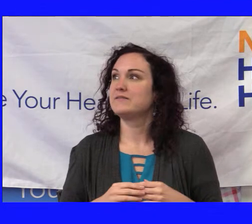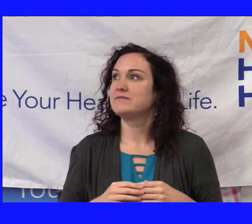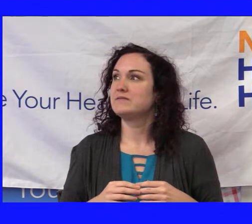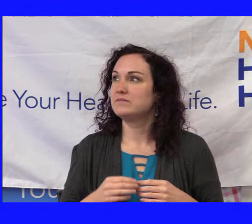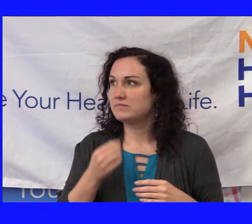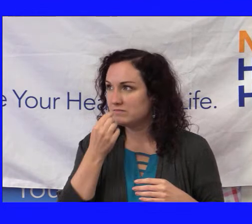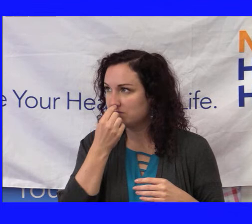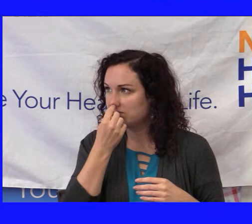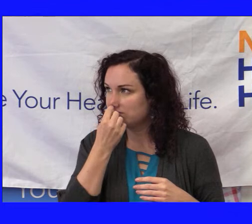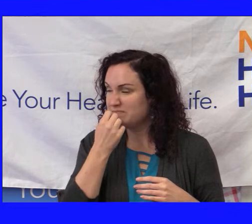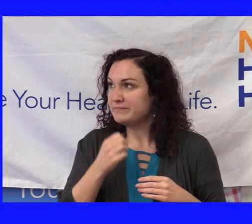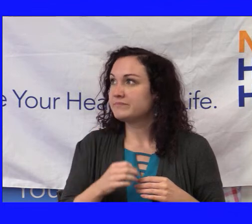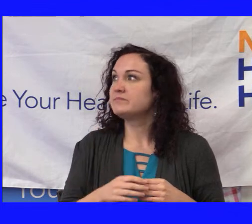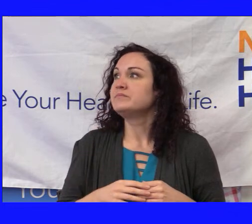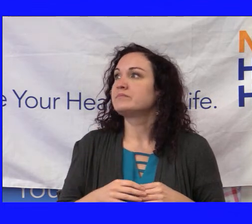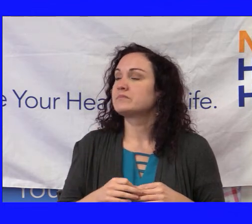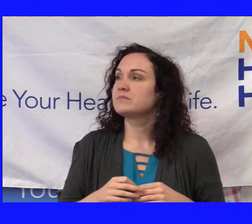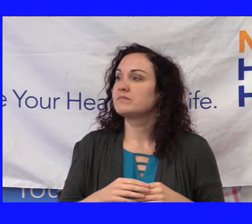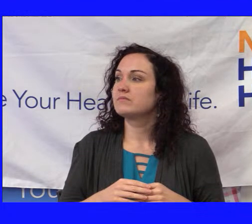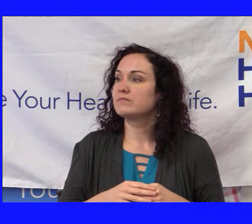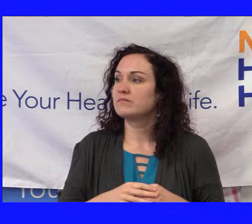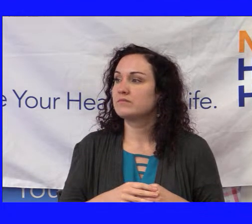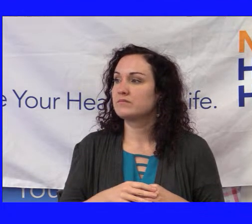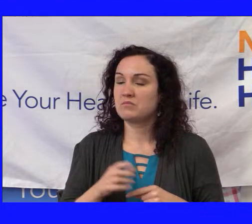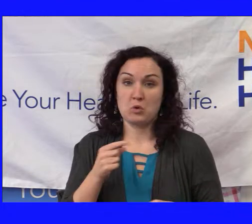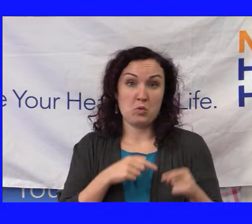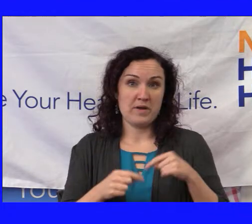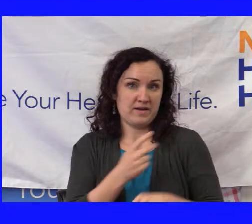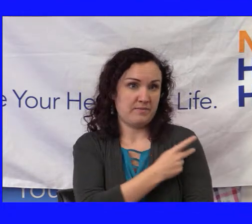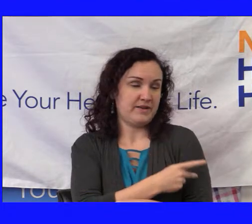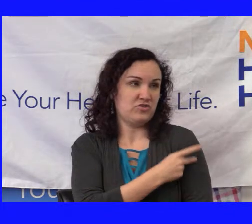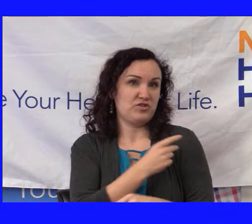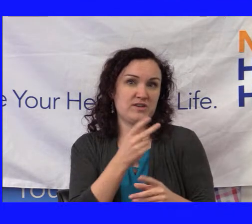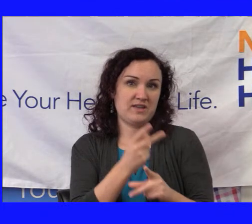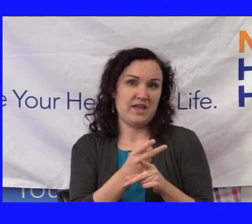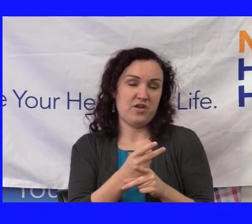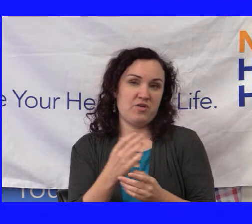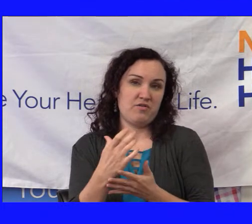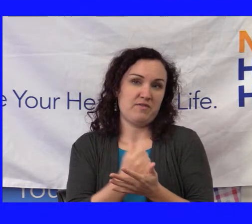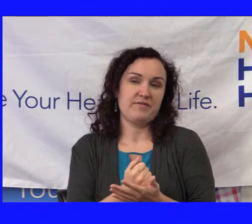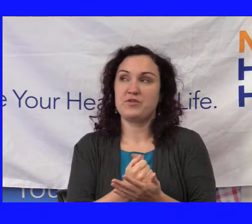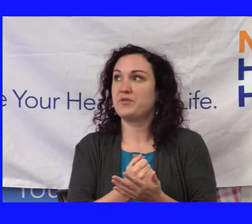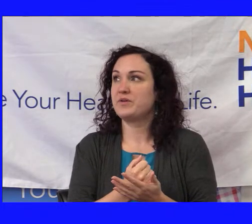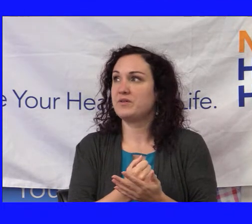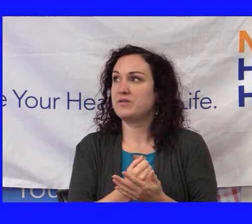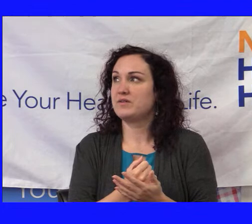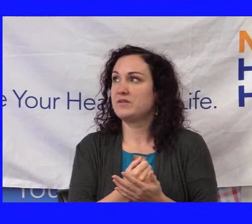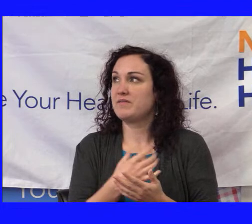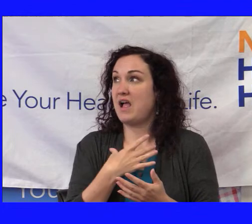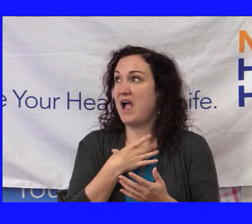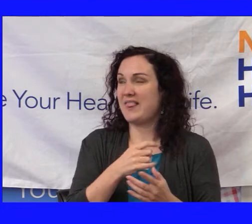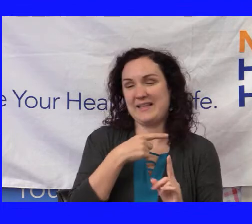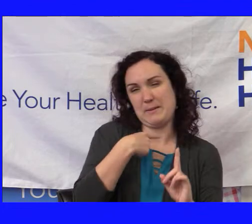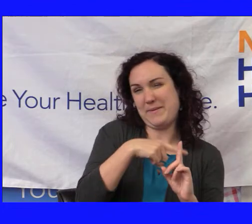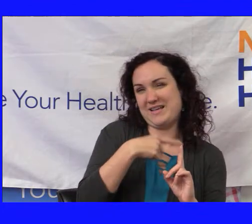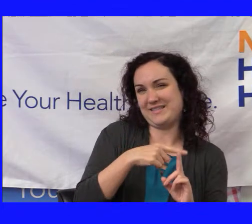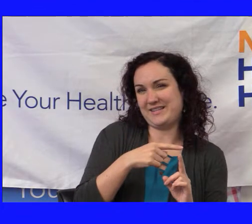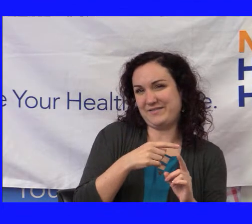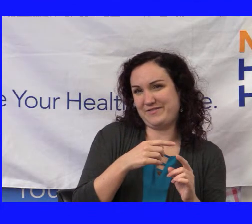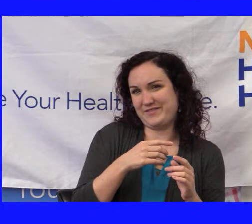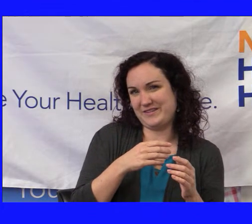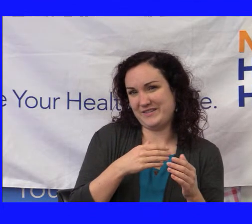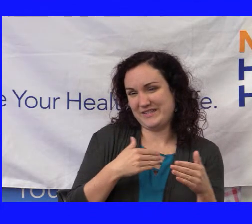If we go back to the patient care revenue as a percent of expense, I like the positive trends. I